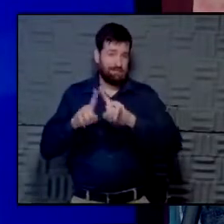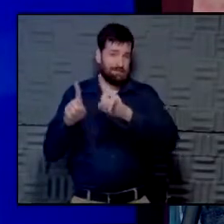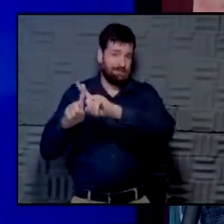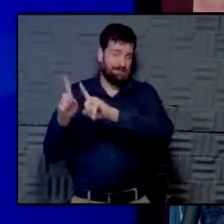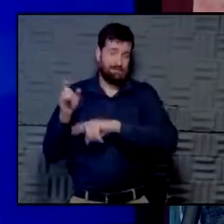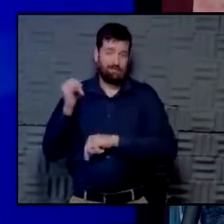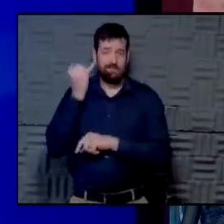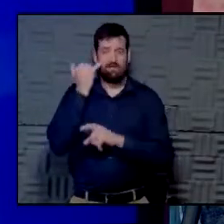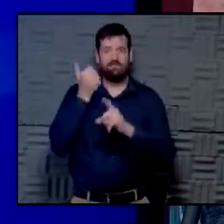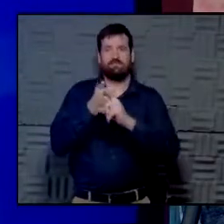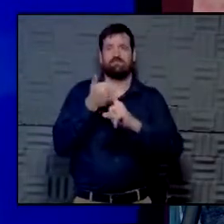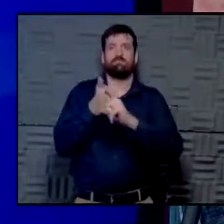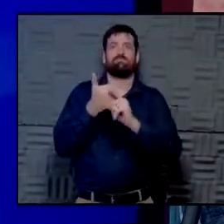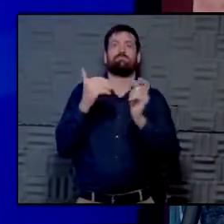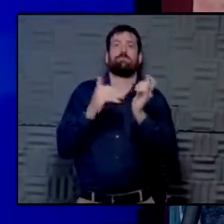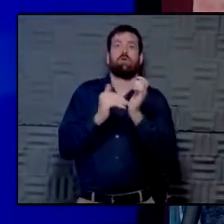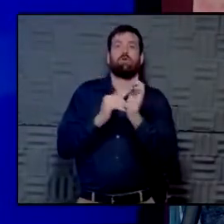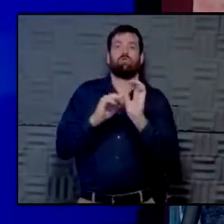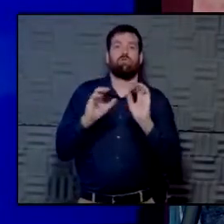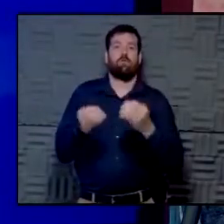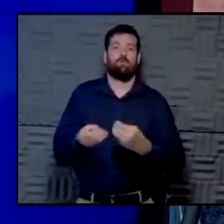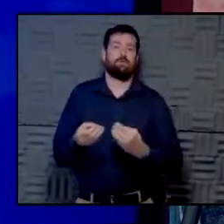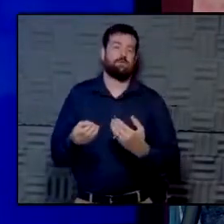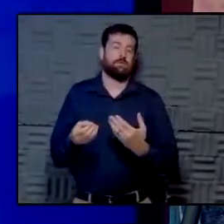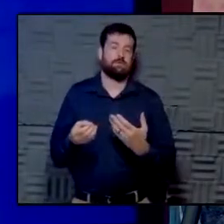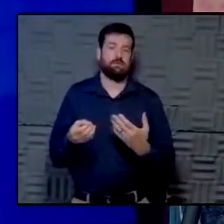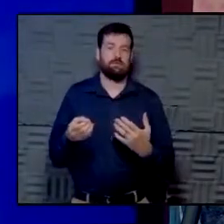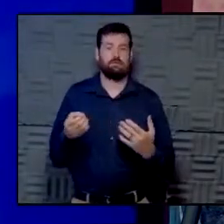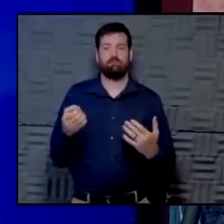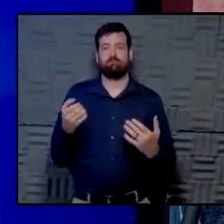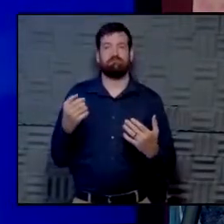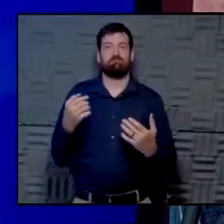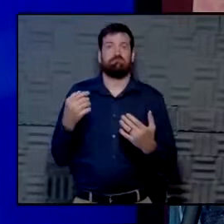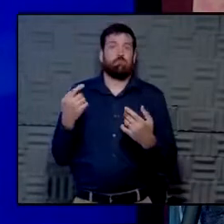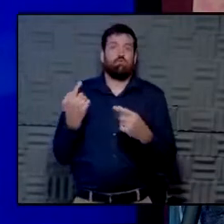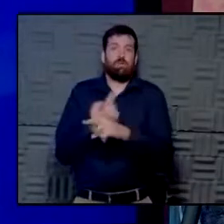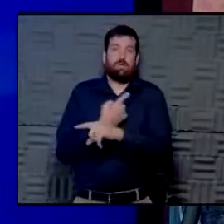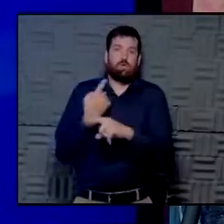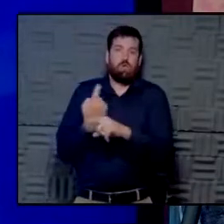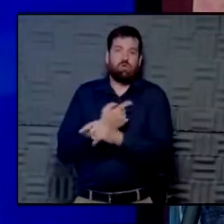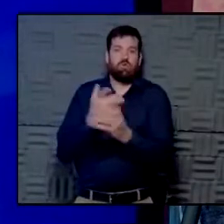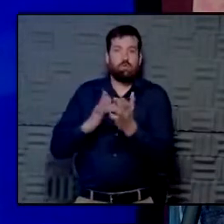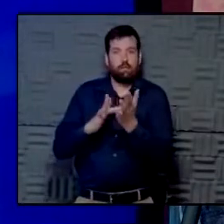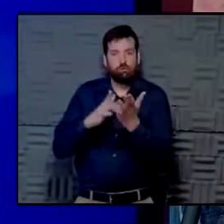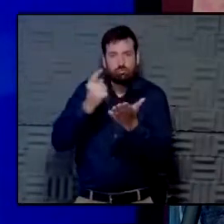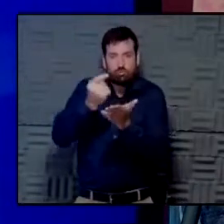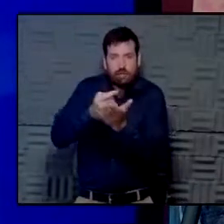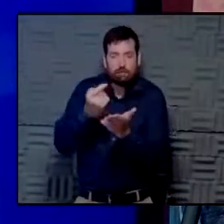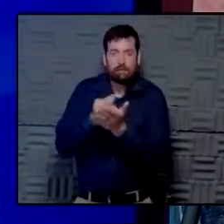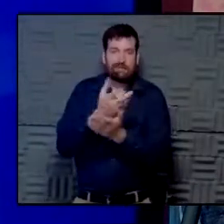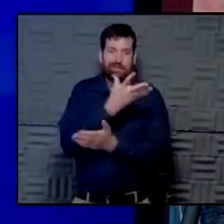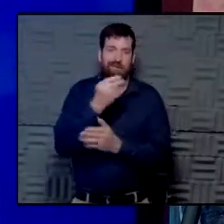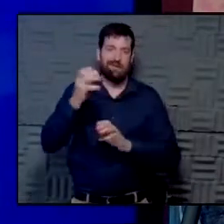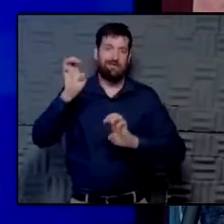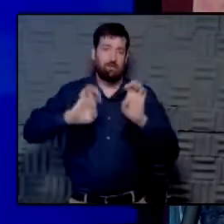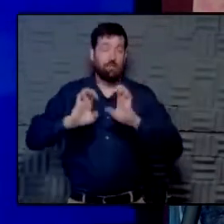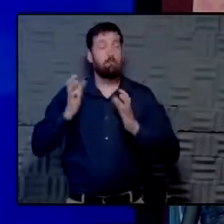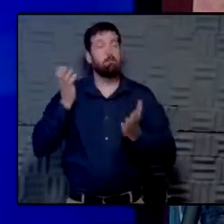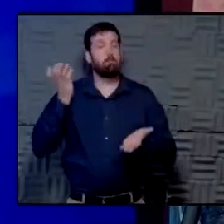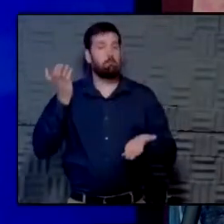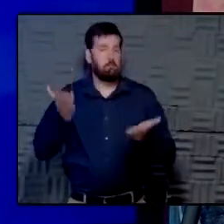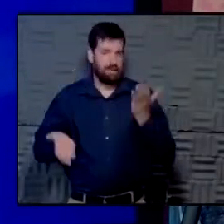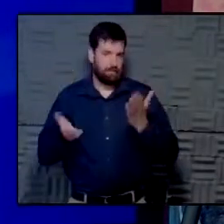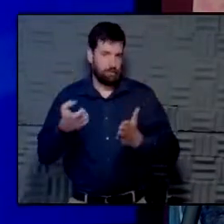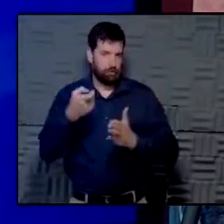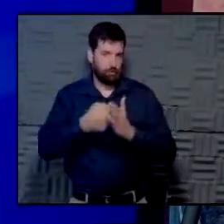you're at a physician office getting a typical medical treatment or evaluation. There may be a charge